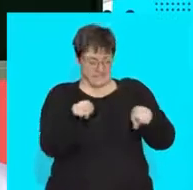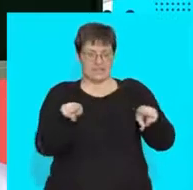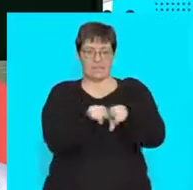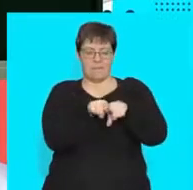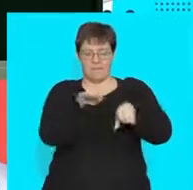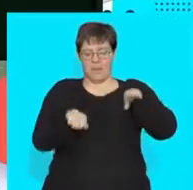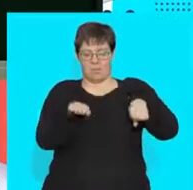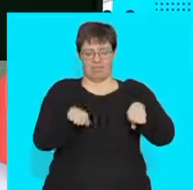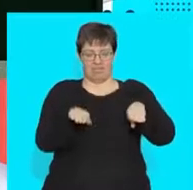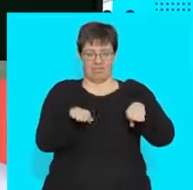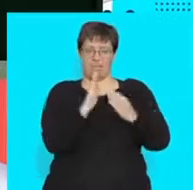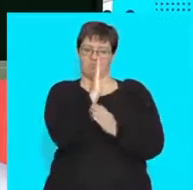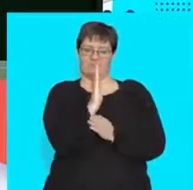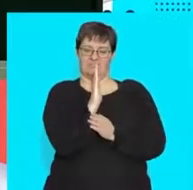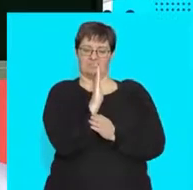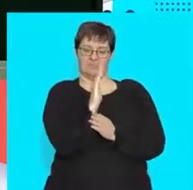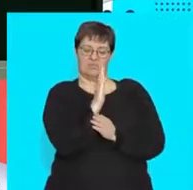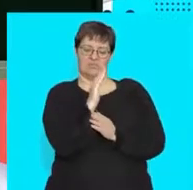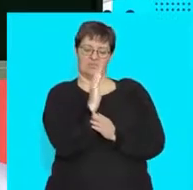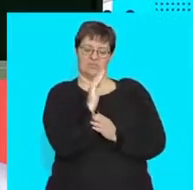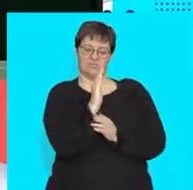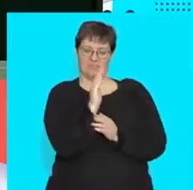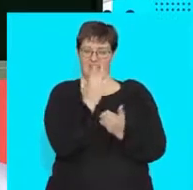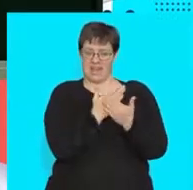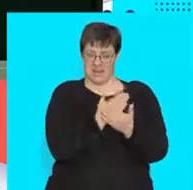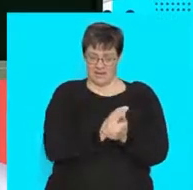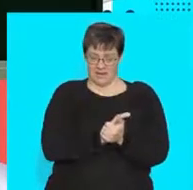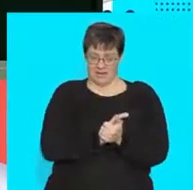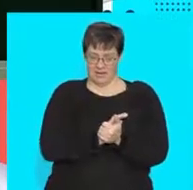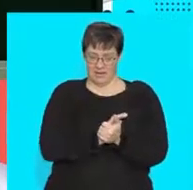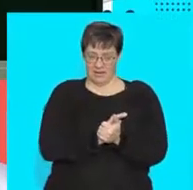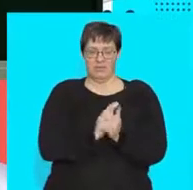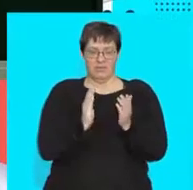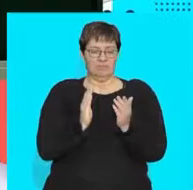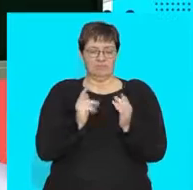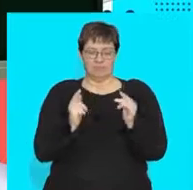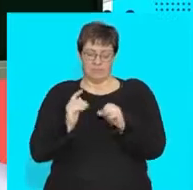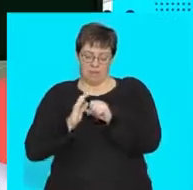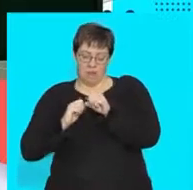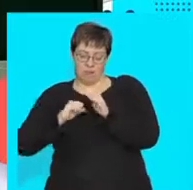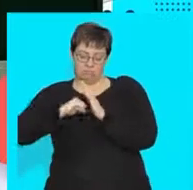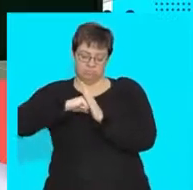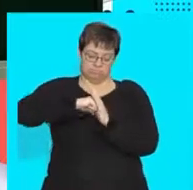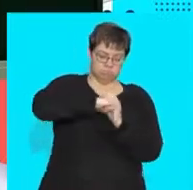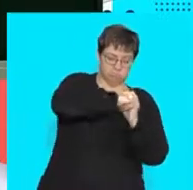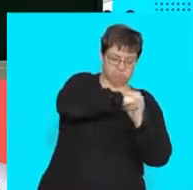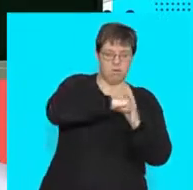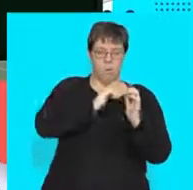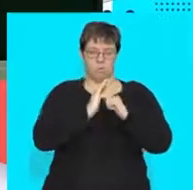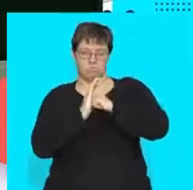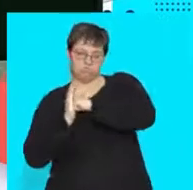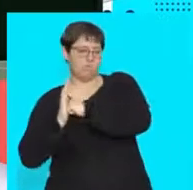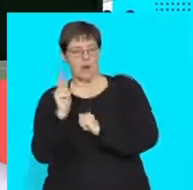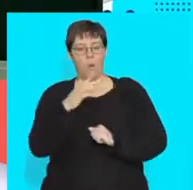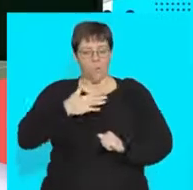the same, equalizing, so that your membrane can vibrate as it should be vibrating. Right. Let